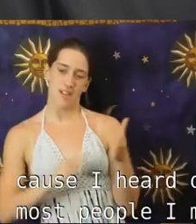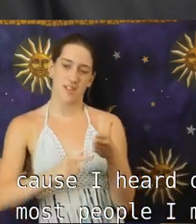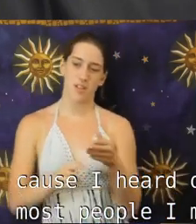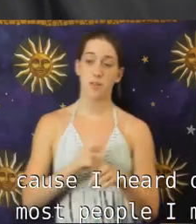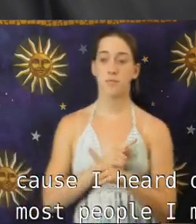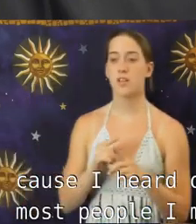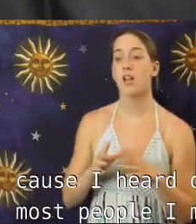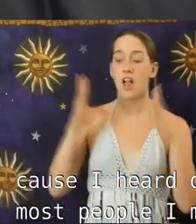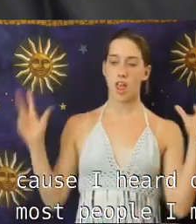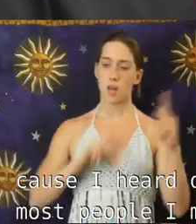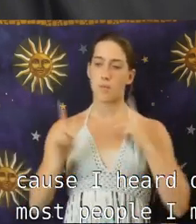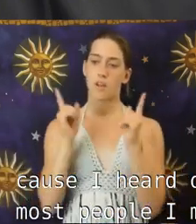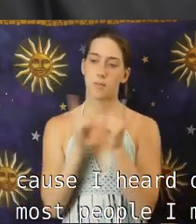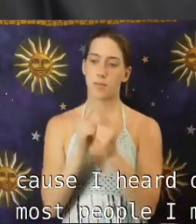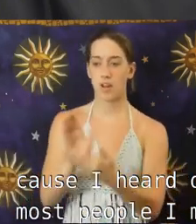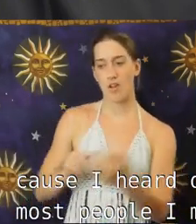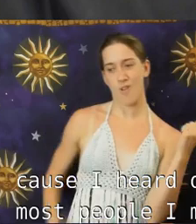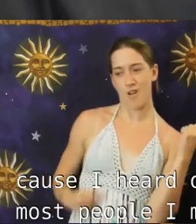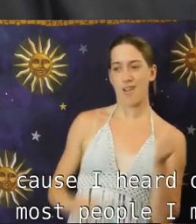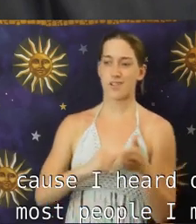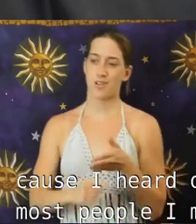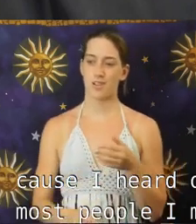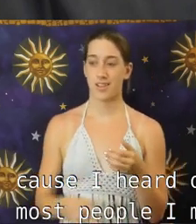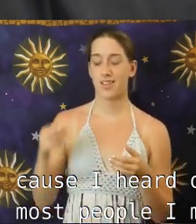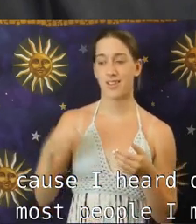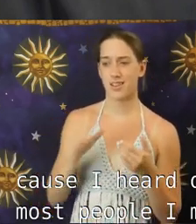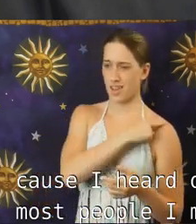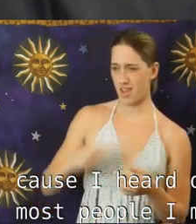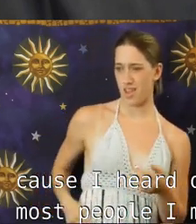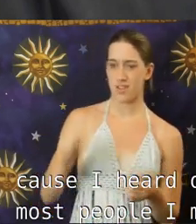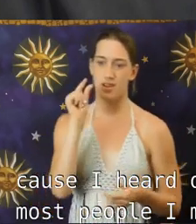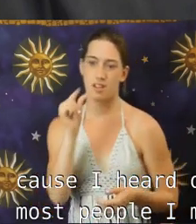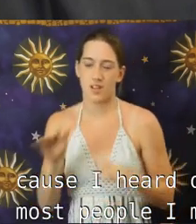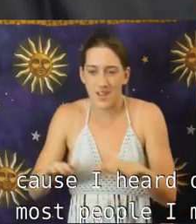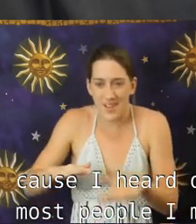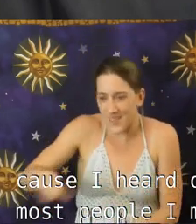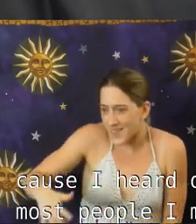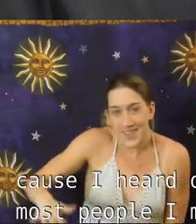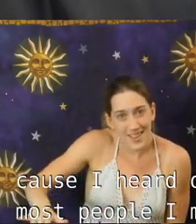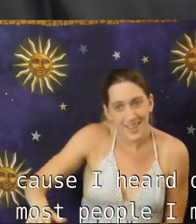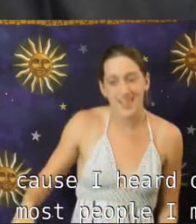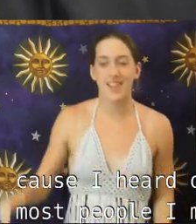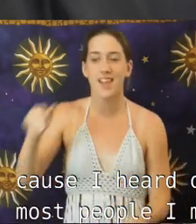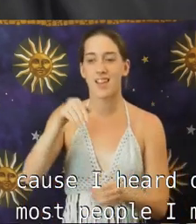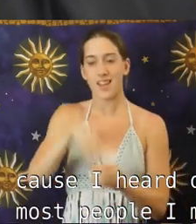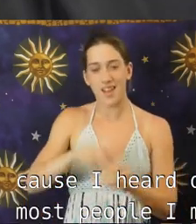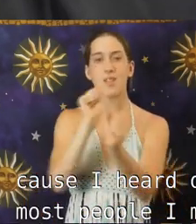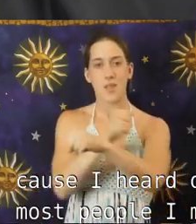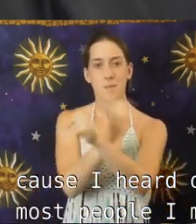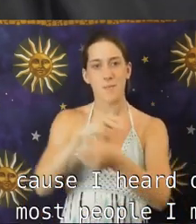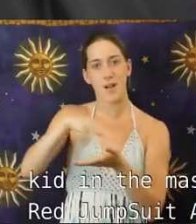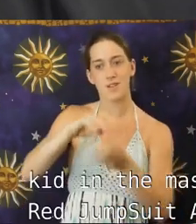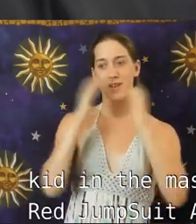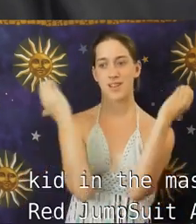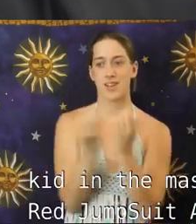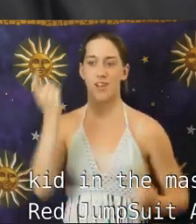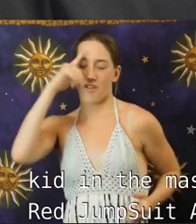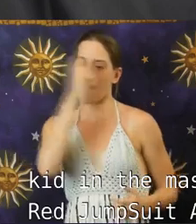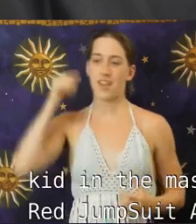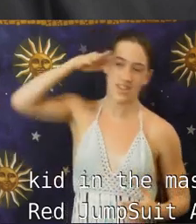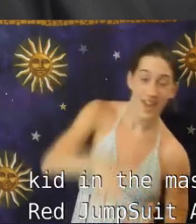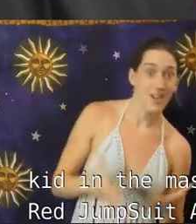heard most girls are pretty cool that I've met at rock shows. Most people that I've met at rock shows. Heck, there's this little